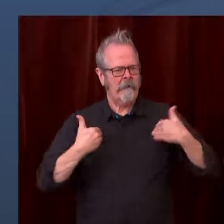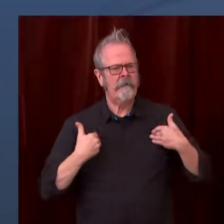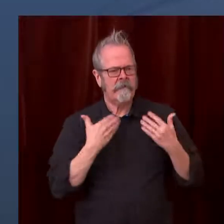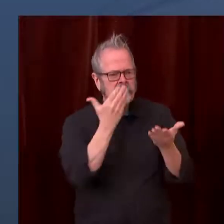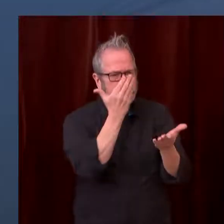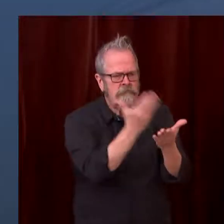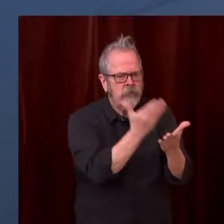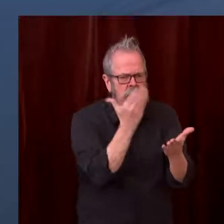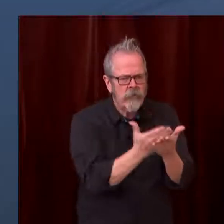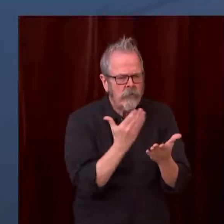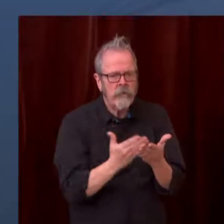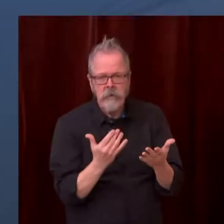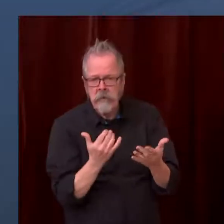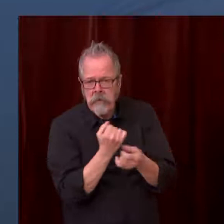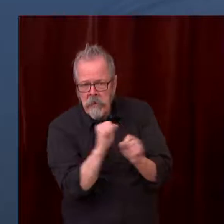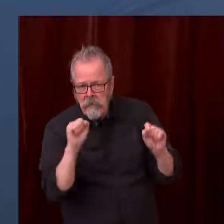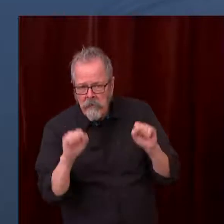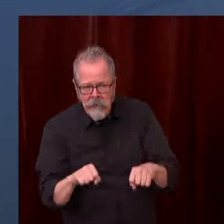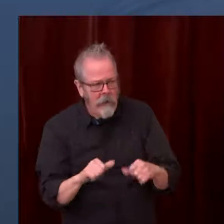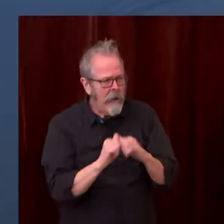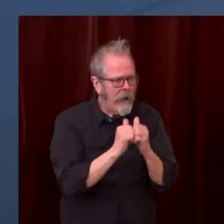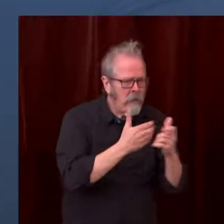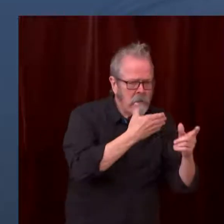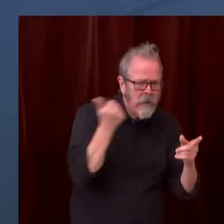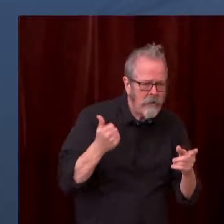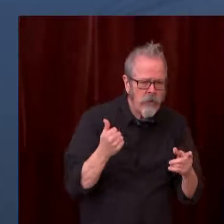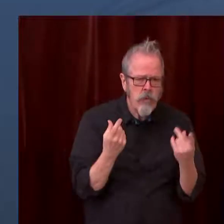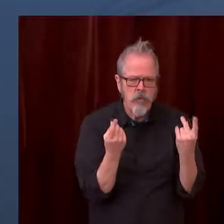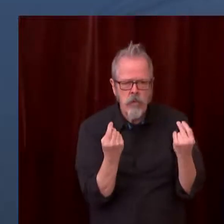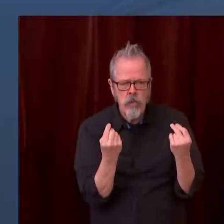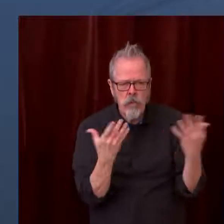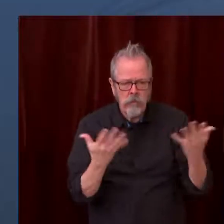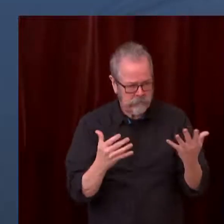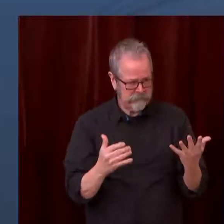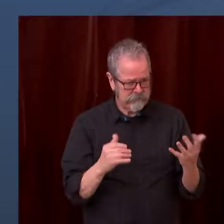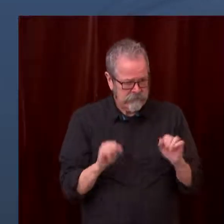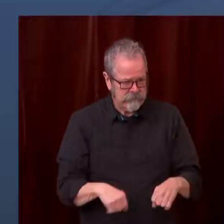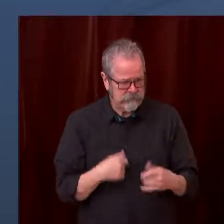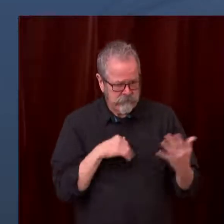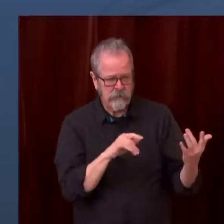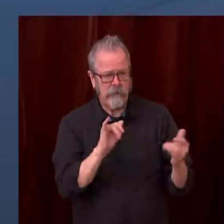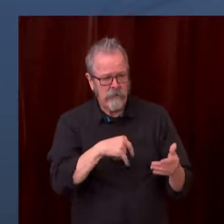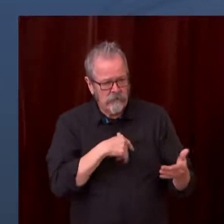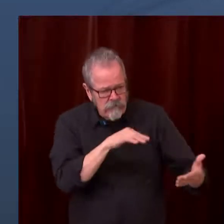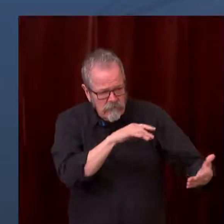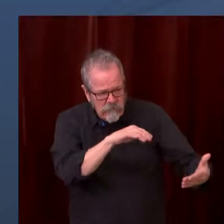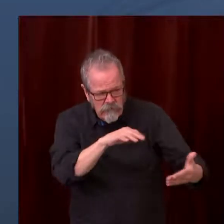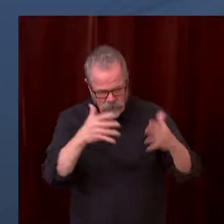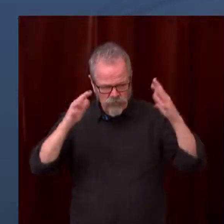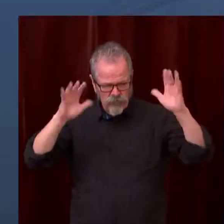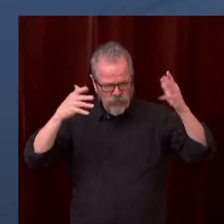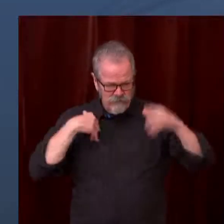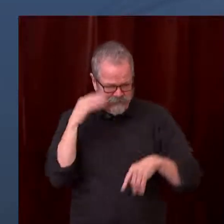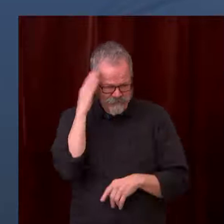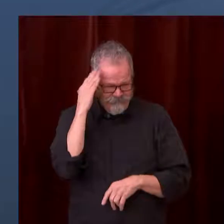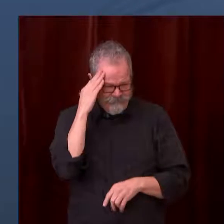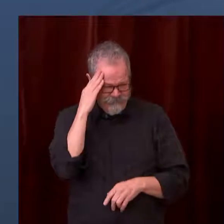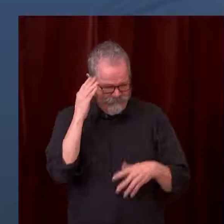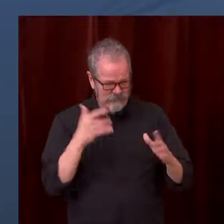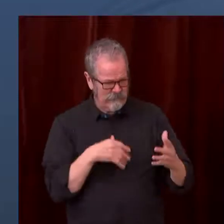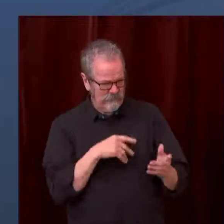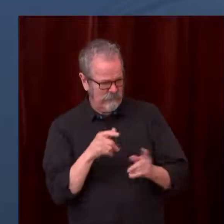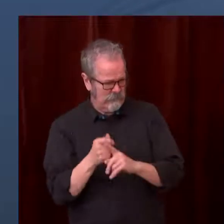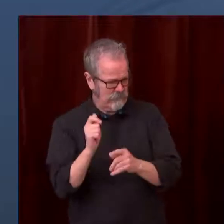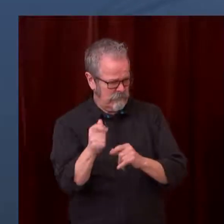remote instruction, so that all corners can be happy about the instruction of their children. If we do that, I'm